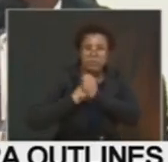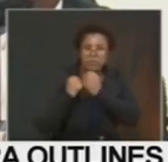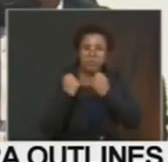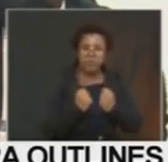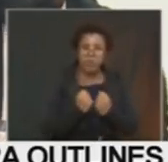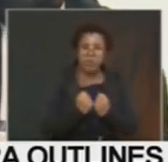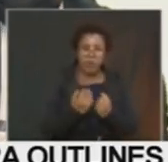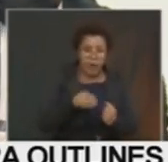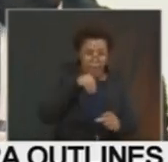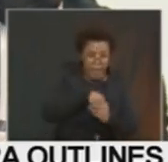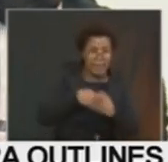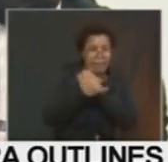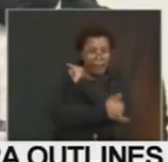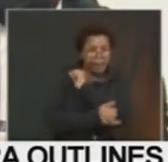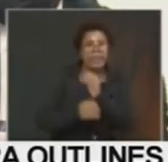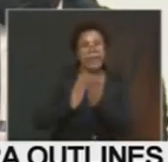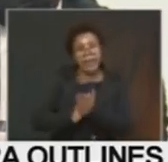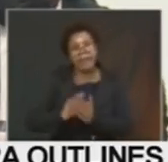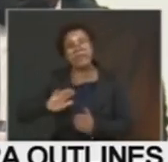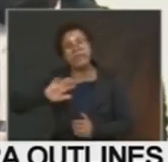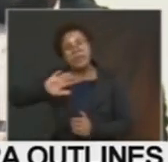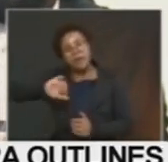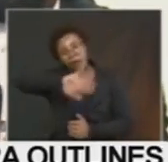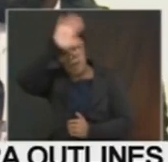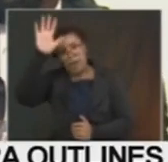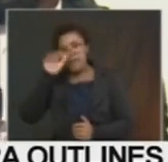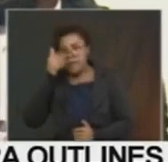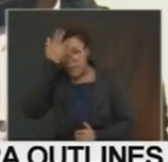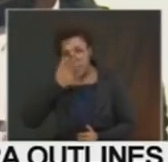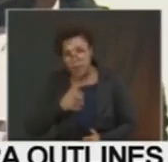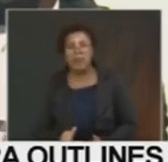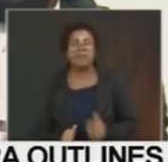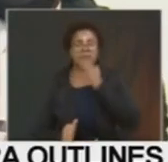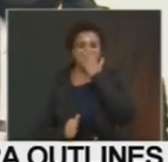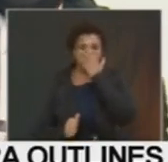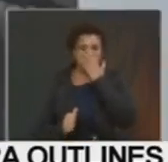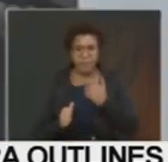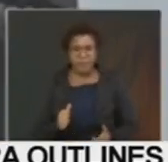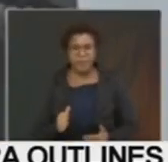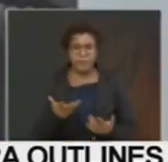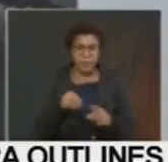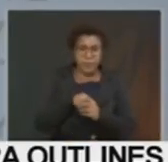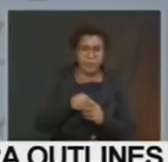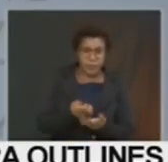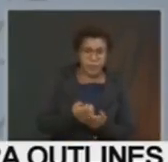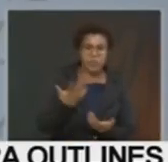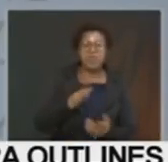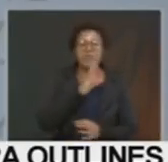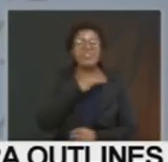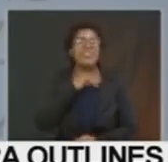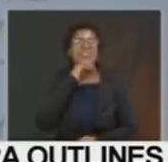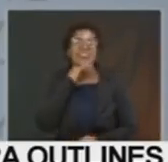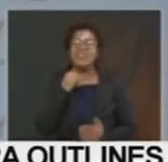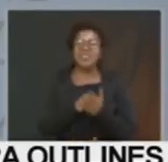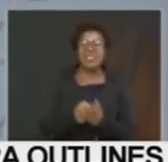our continent by doubling the size of our economy. Of course, it's not enough just to have GDP growth. We